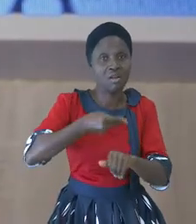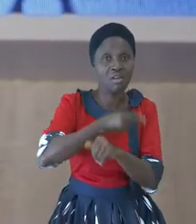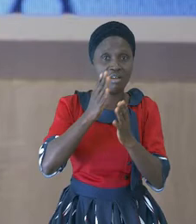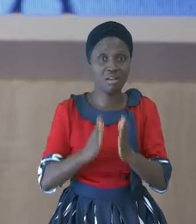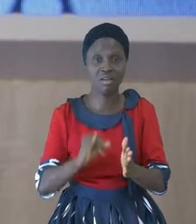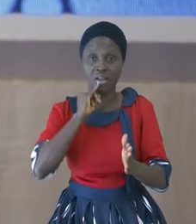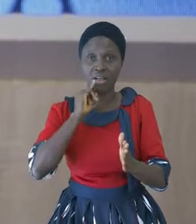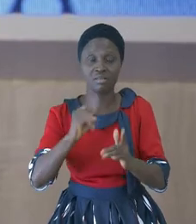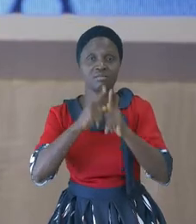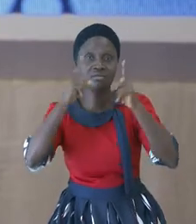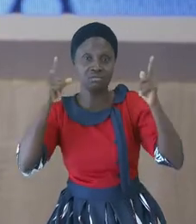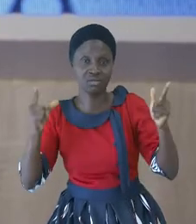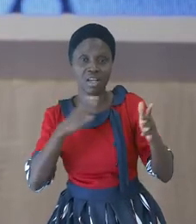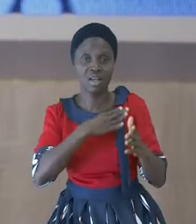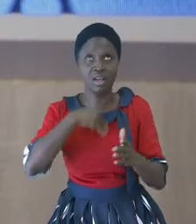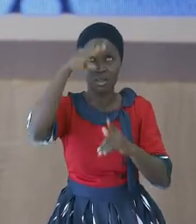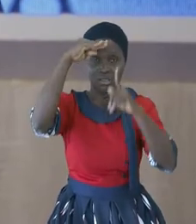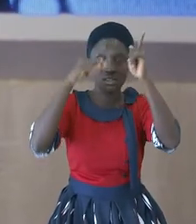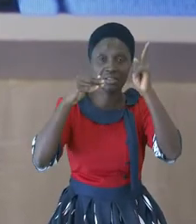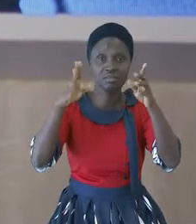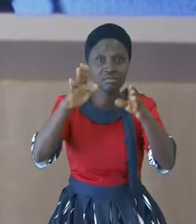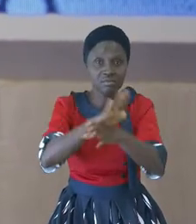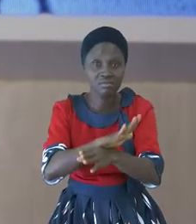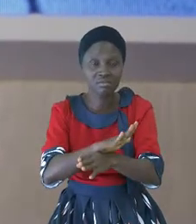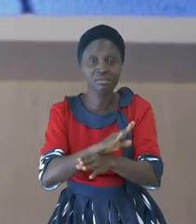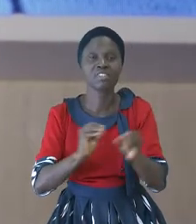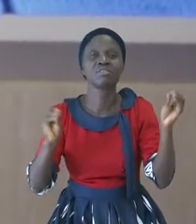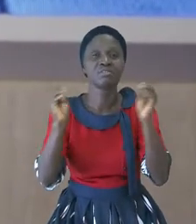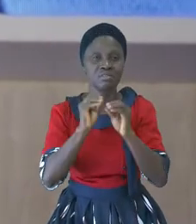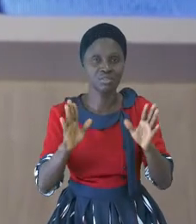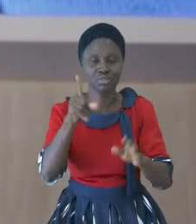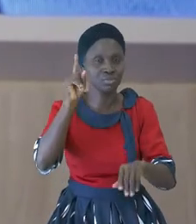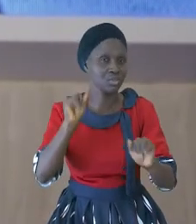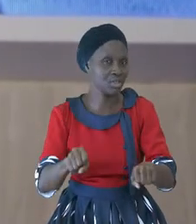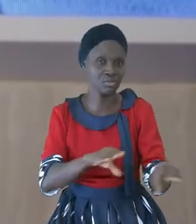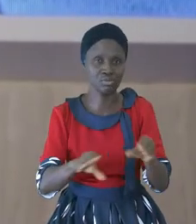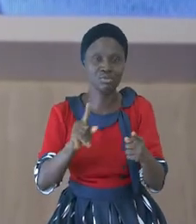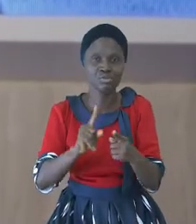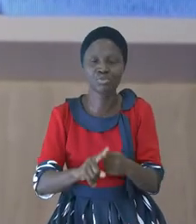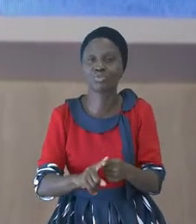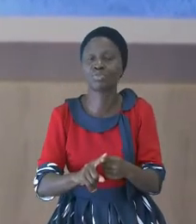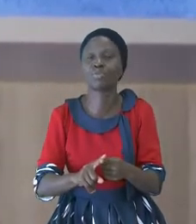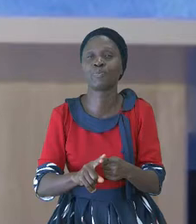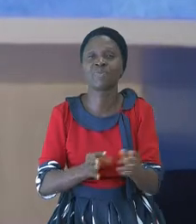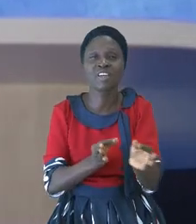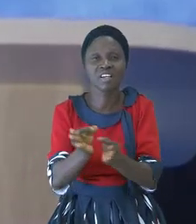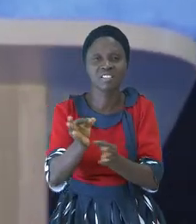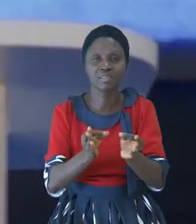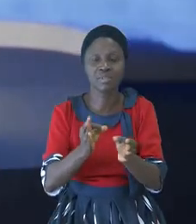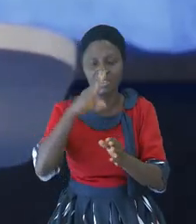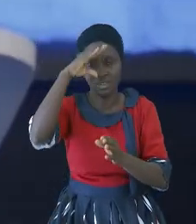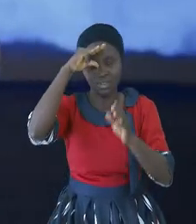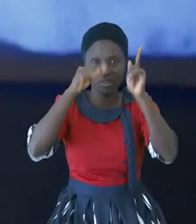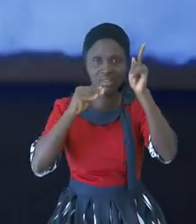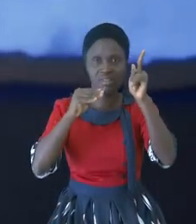his sufficiency, there is nothing you can do to quantify his sufficiency. Look at that, the first